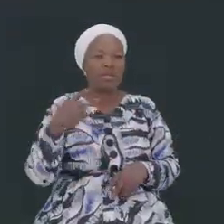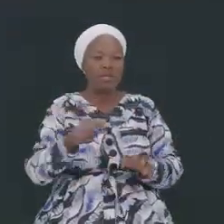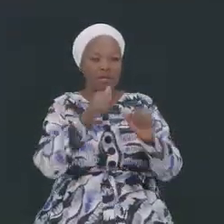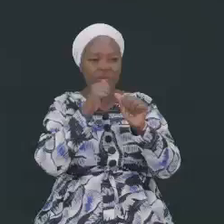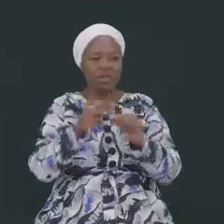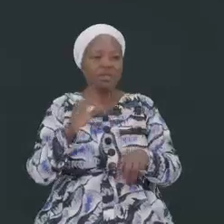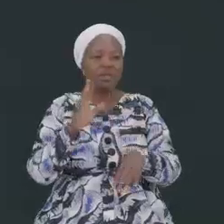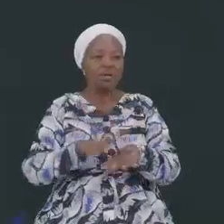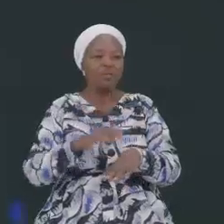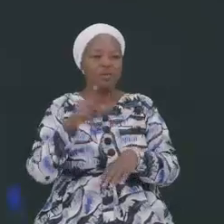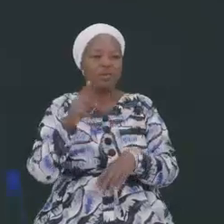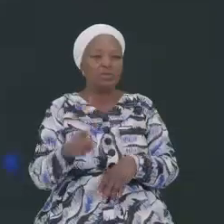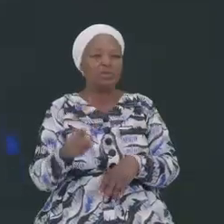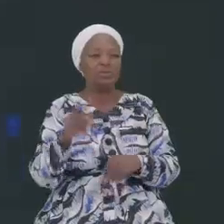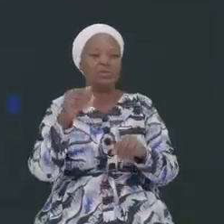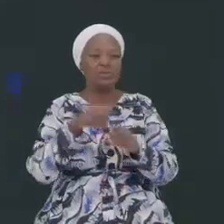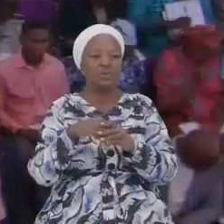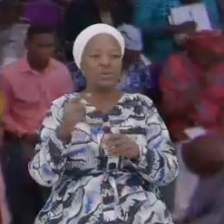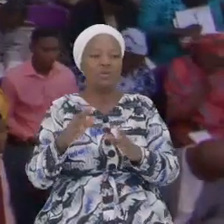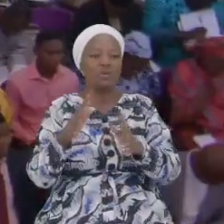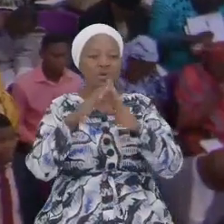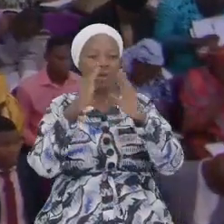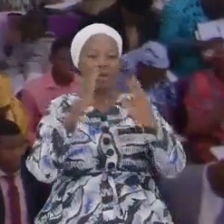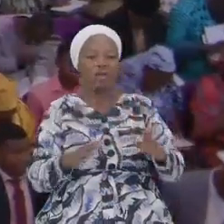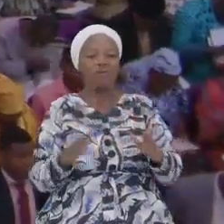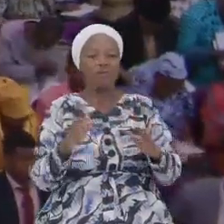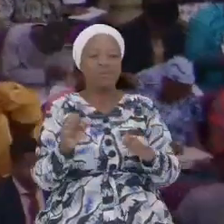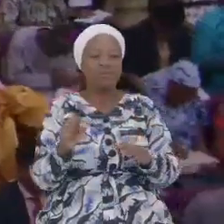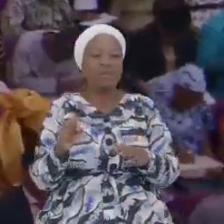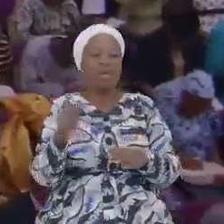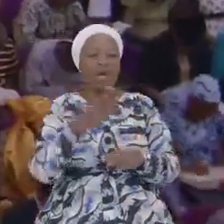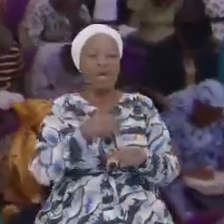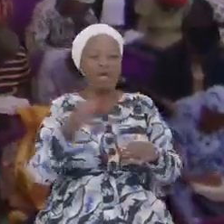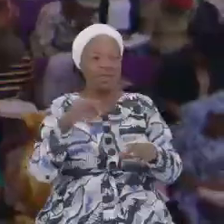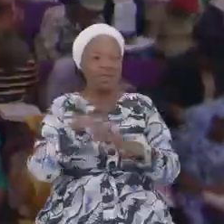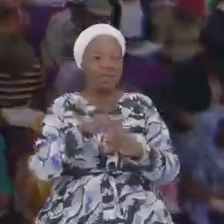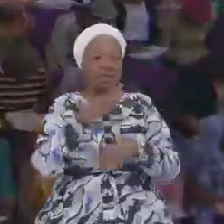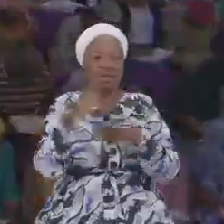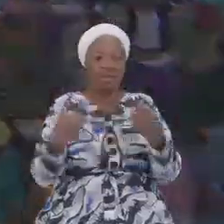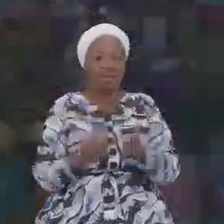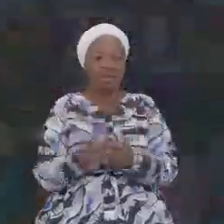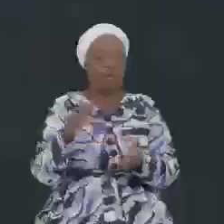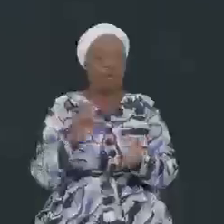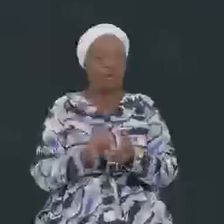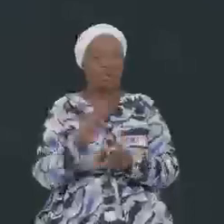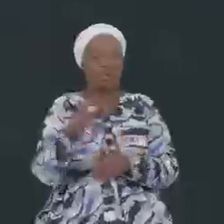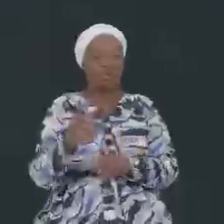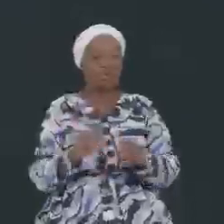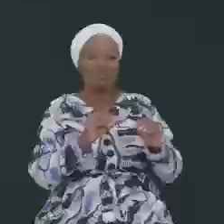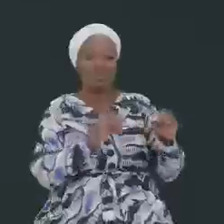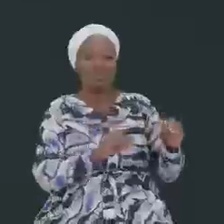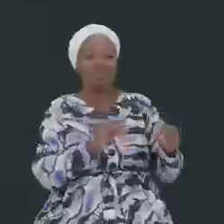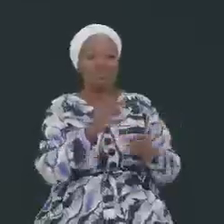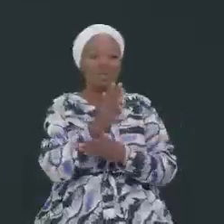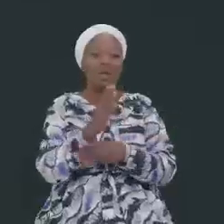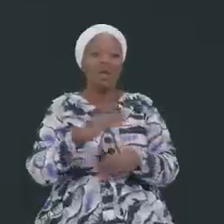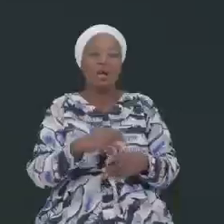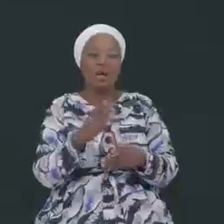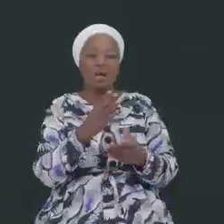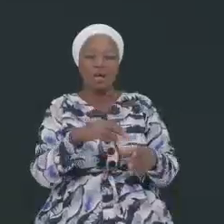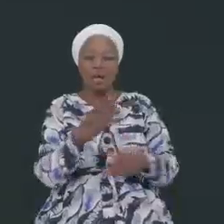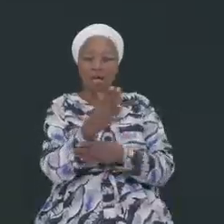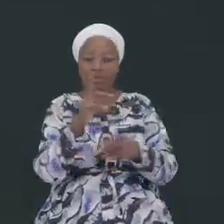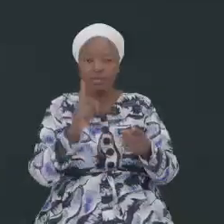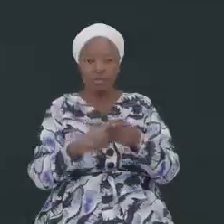blessing upon thee in thy storehouses, and in all that thou settest thine hand unto,